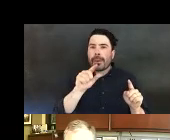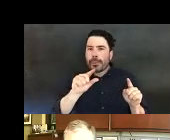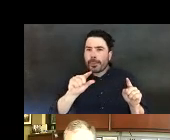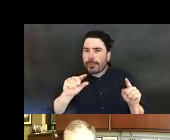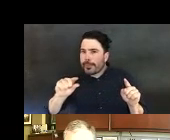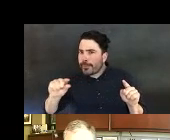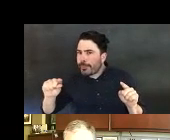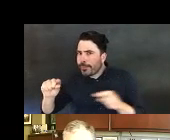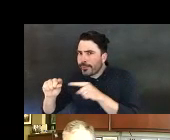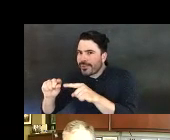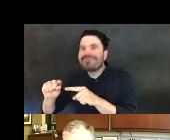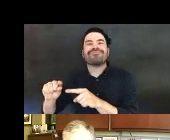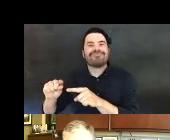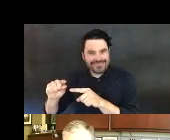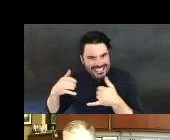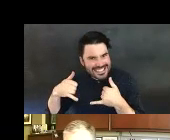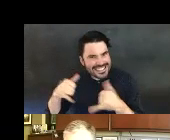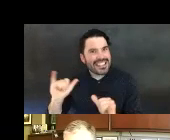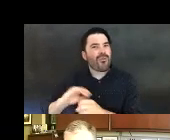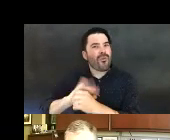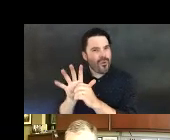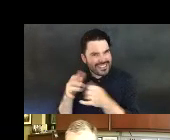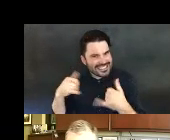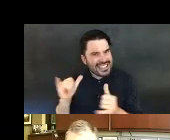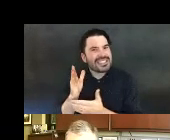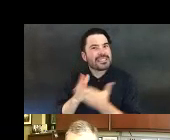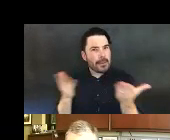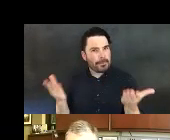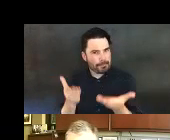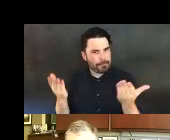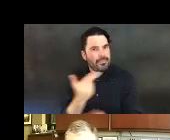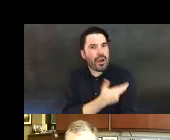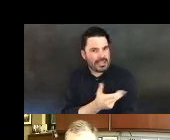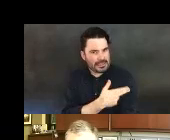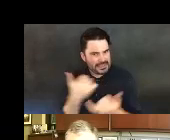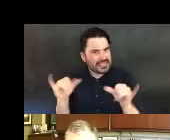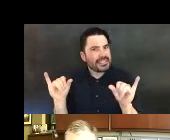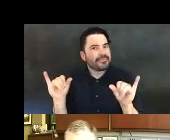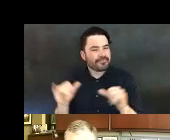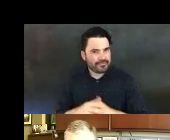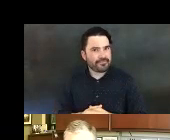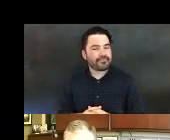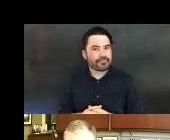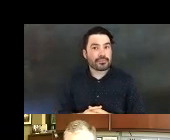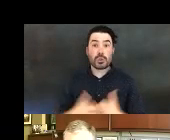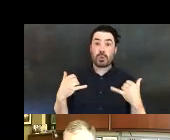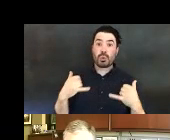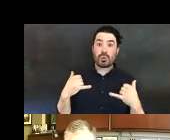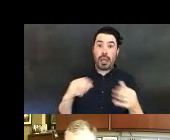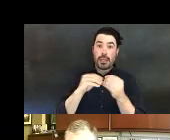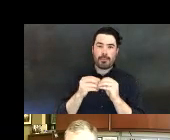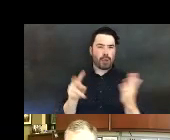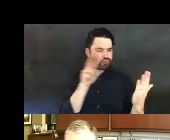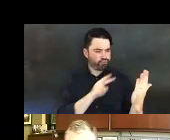but present COVID population in the hospital. So right now, today, as I looked at the data earlier today, we